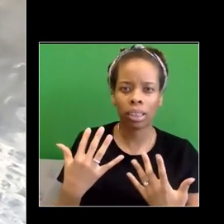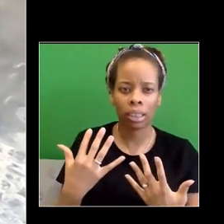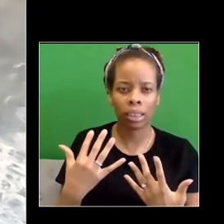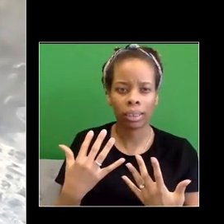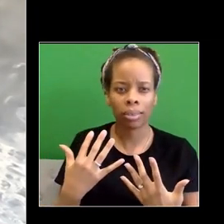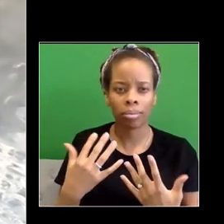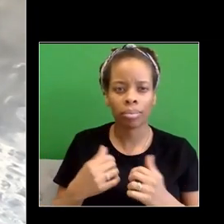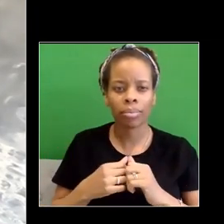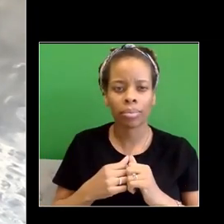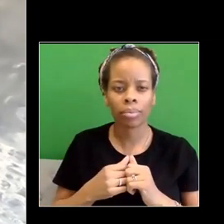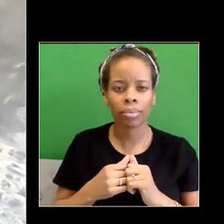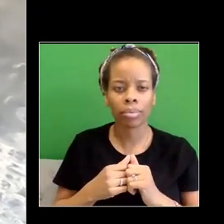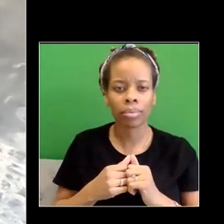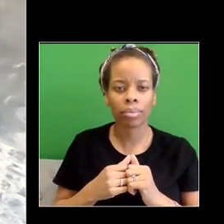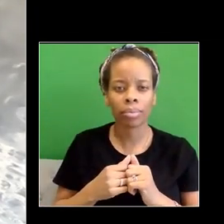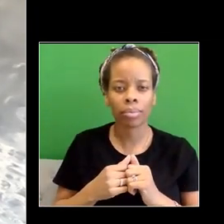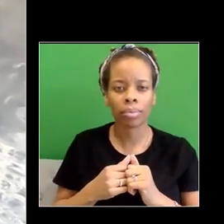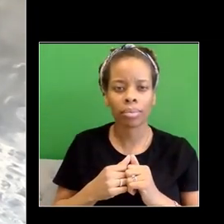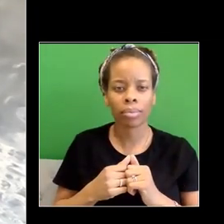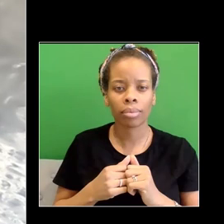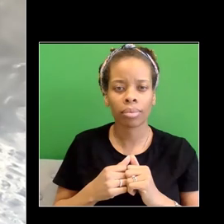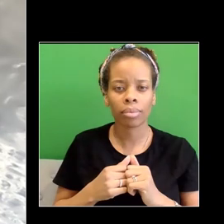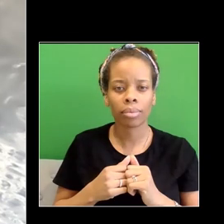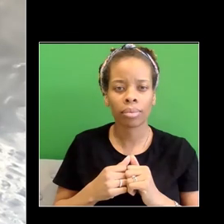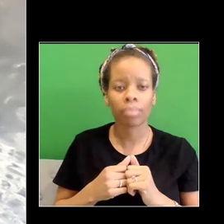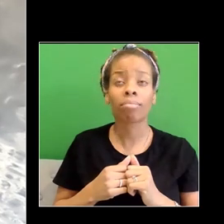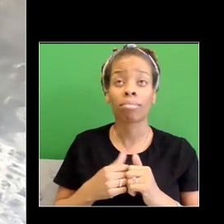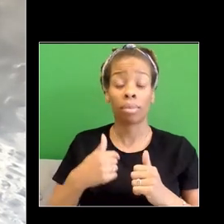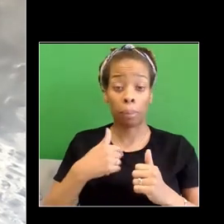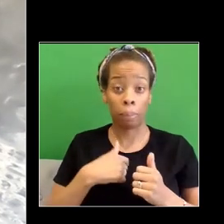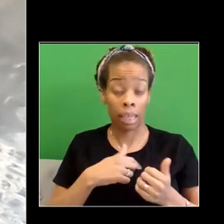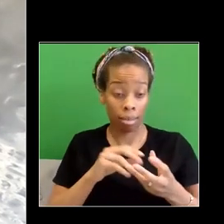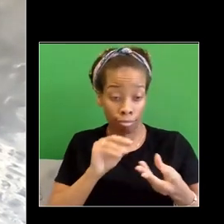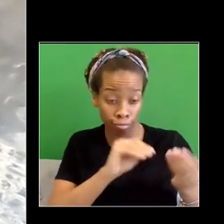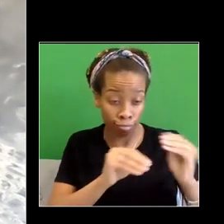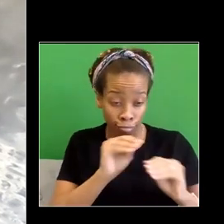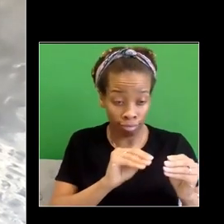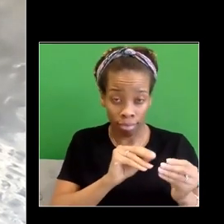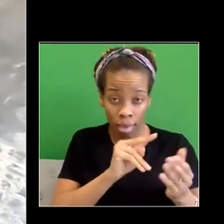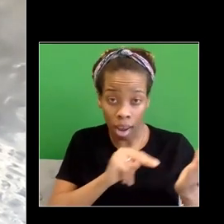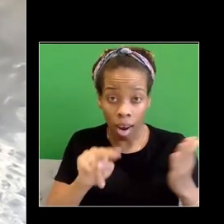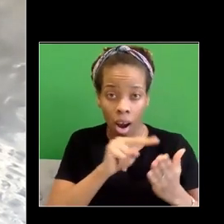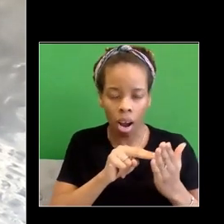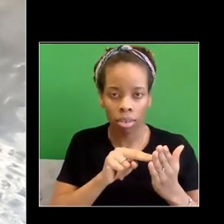The titles generally come to me while I'm making the work, making a particular painting.